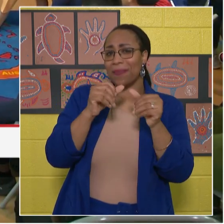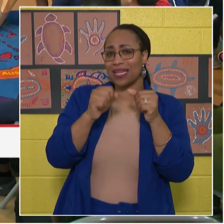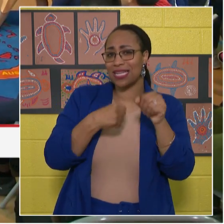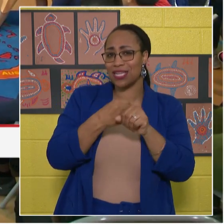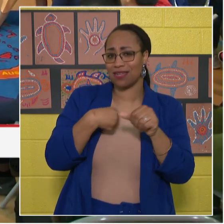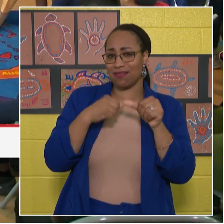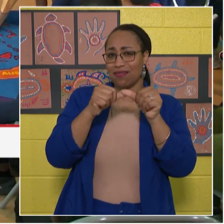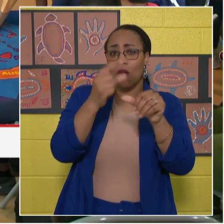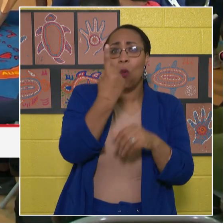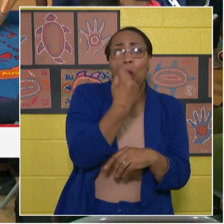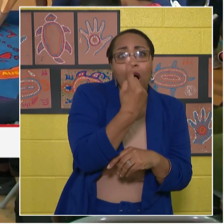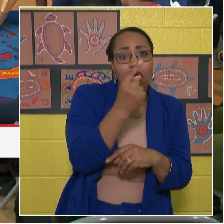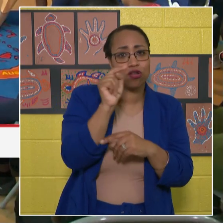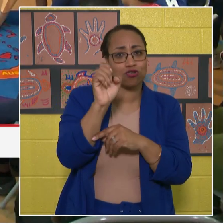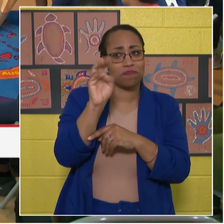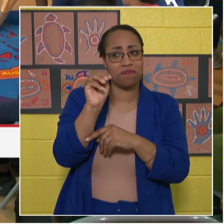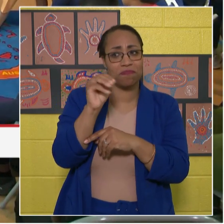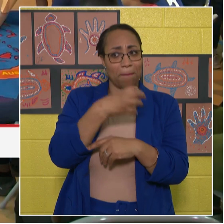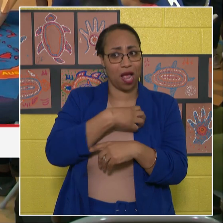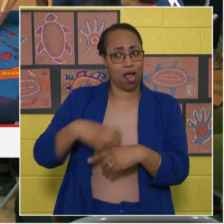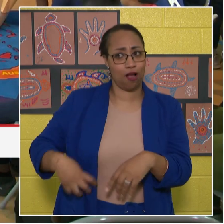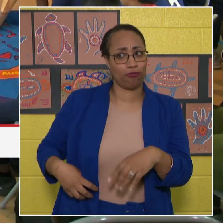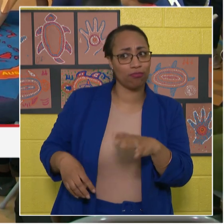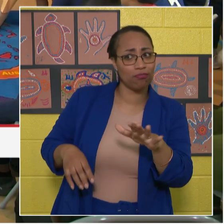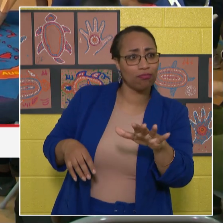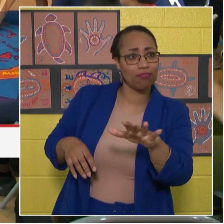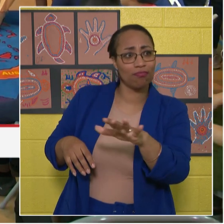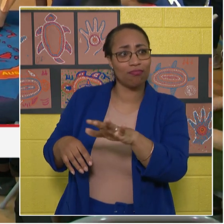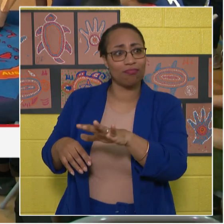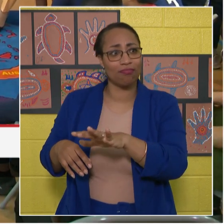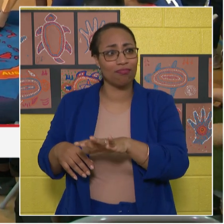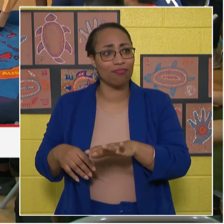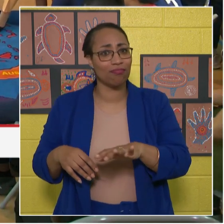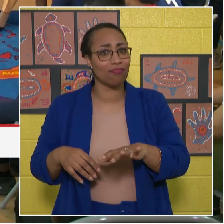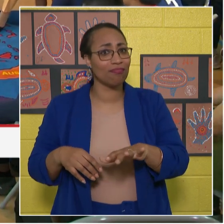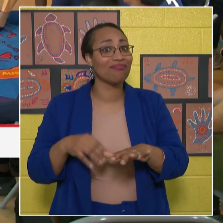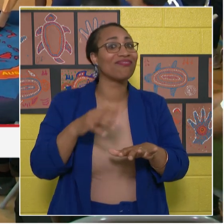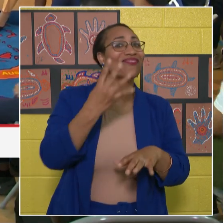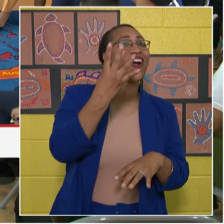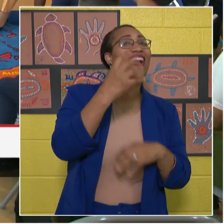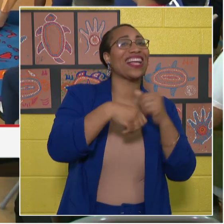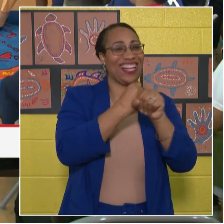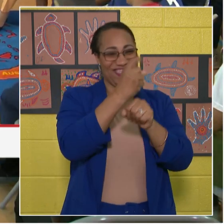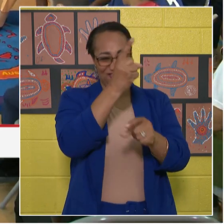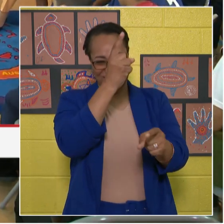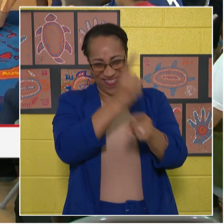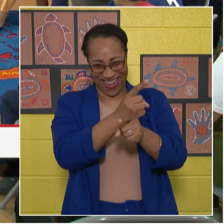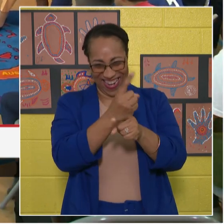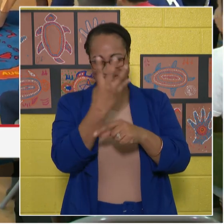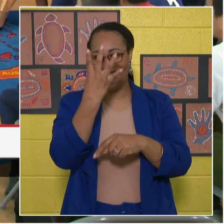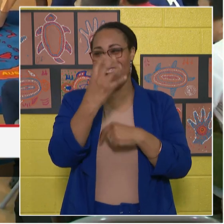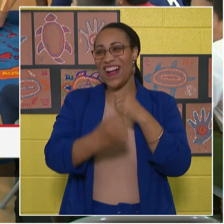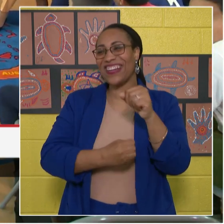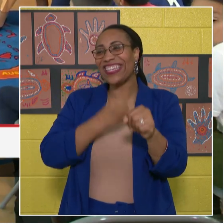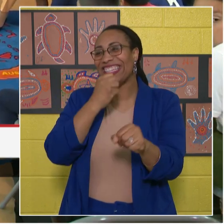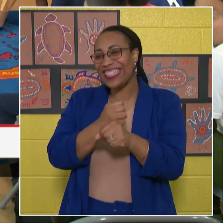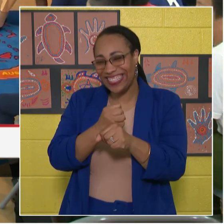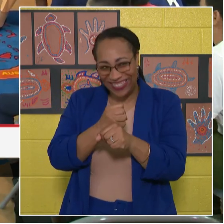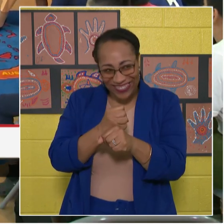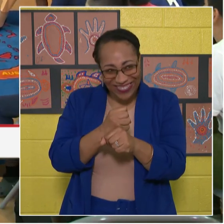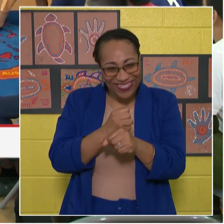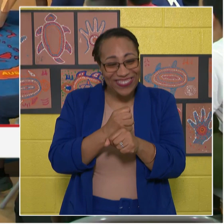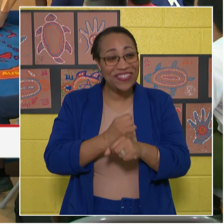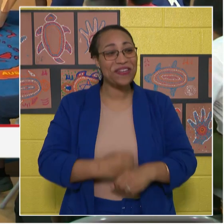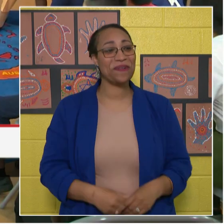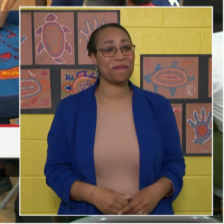Yes. 4 years, exactly right. So if I have been mayor for 3